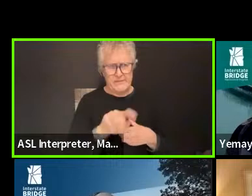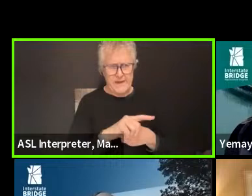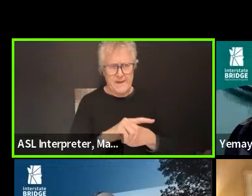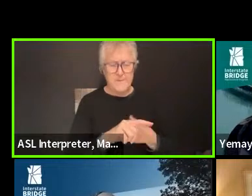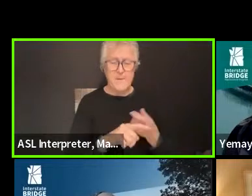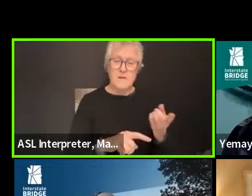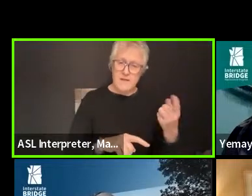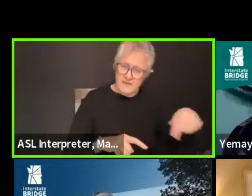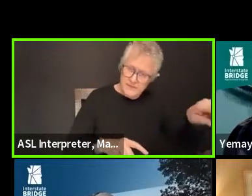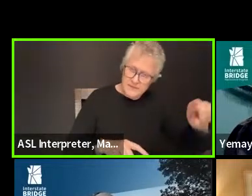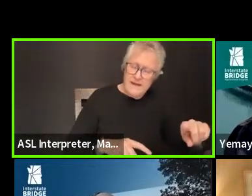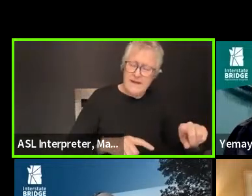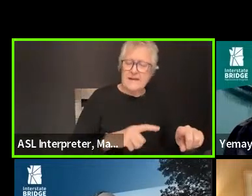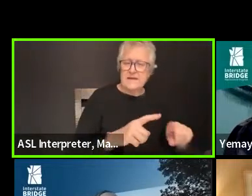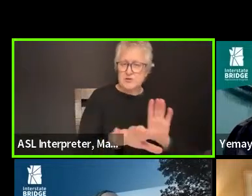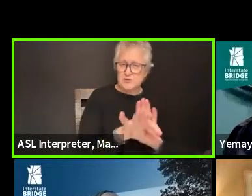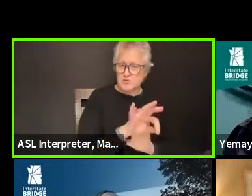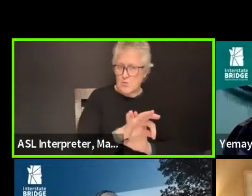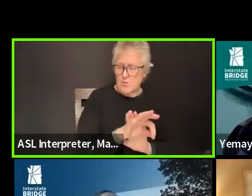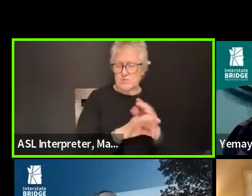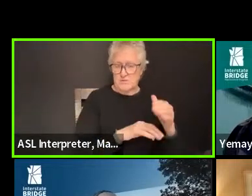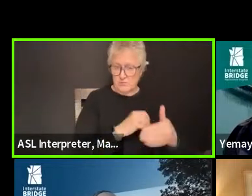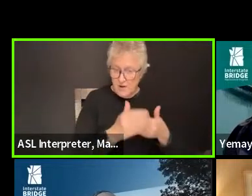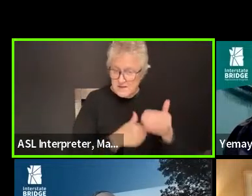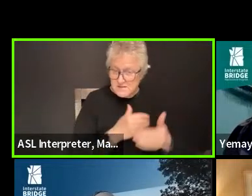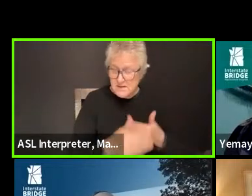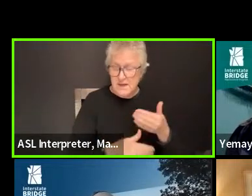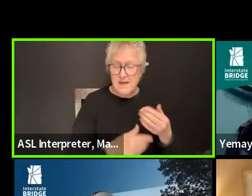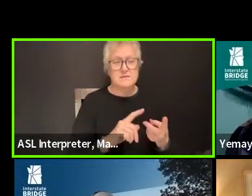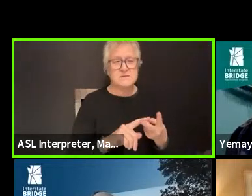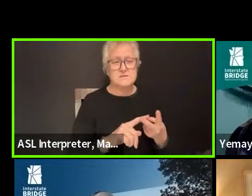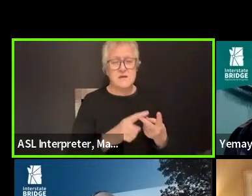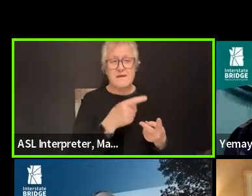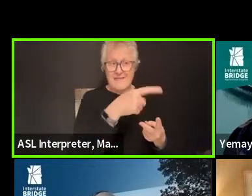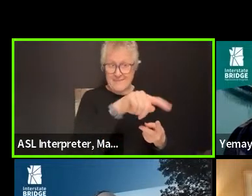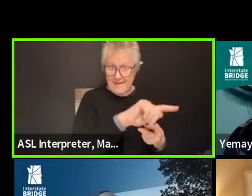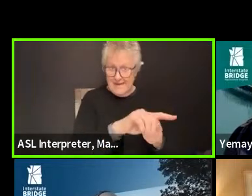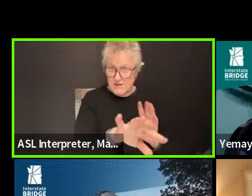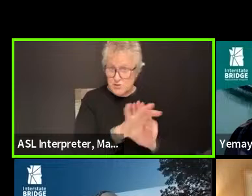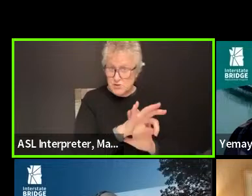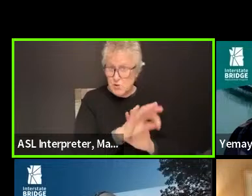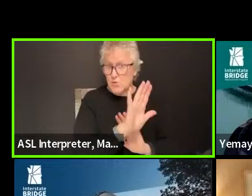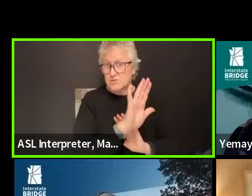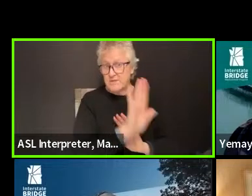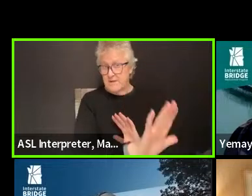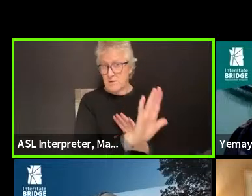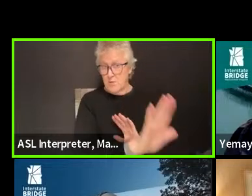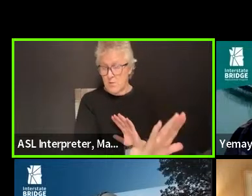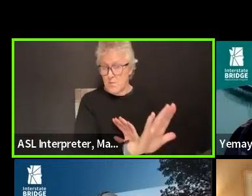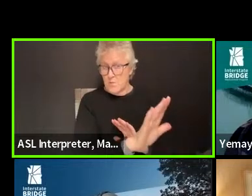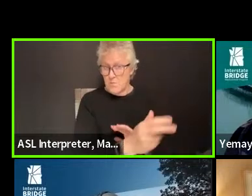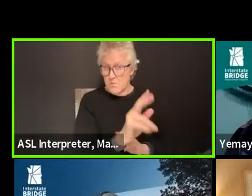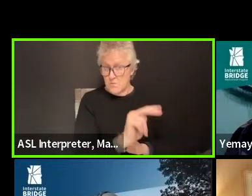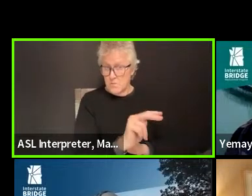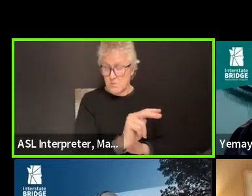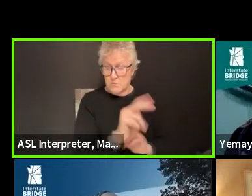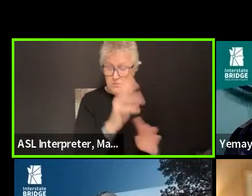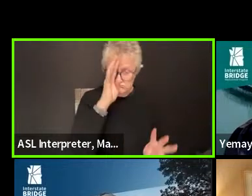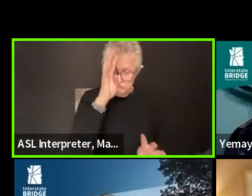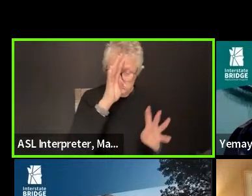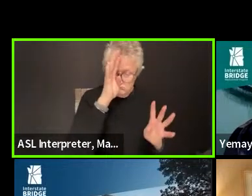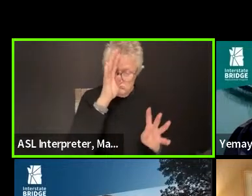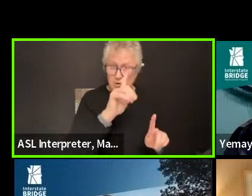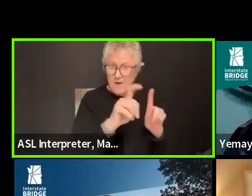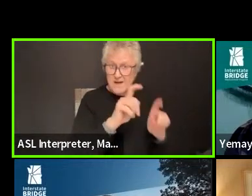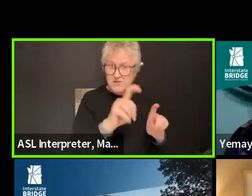and they chose their own questions. Like we did not prompt them with questions, but answered their questions as